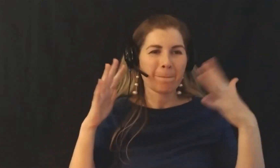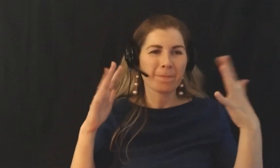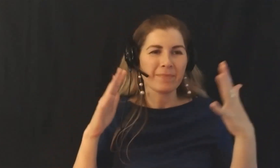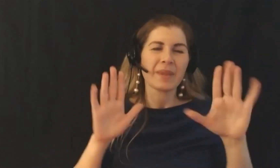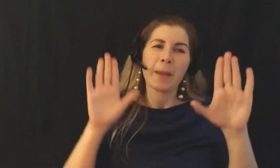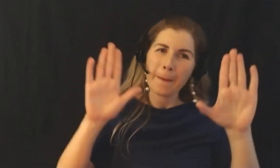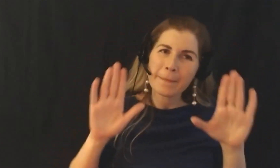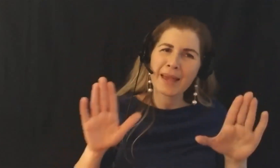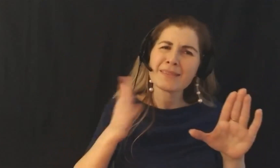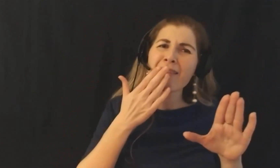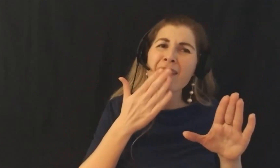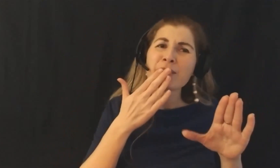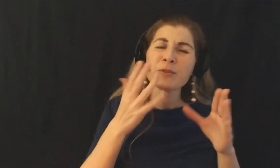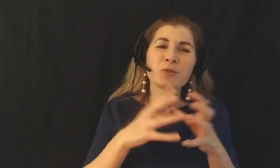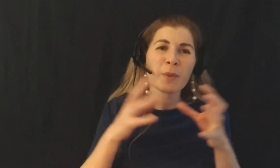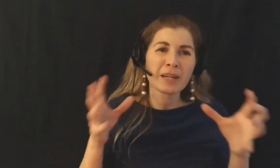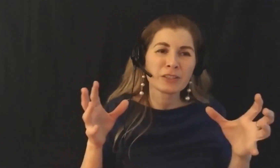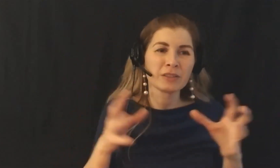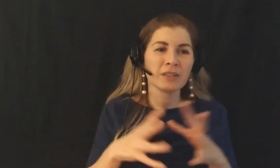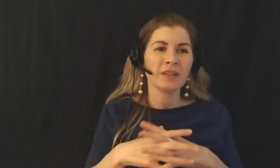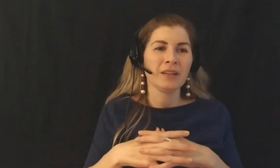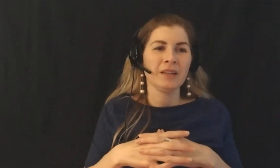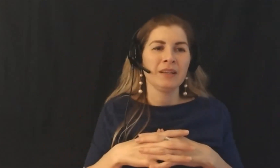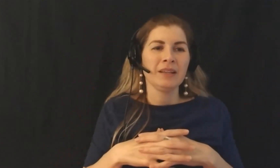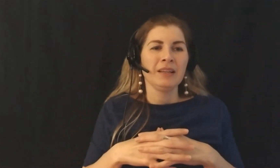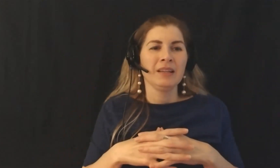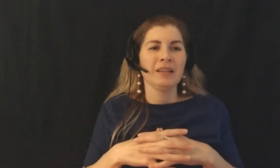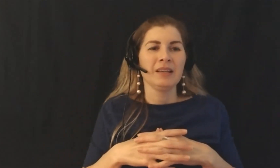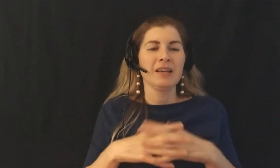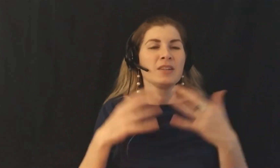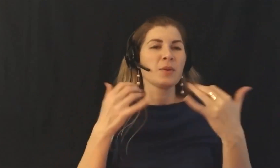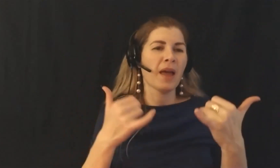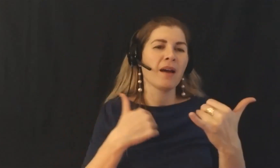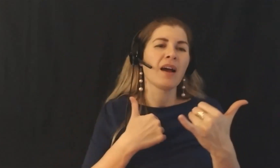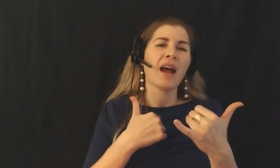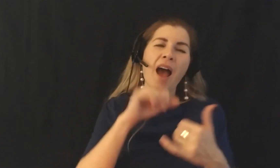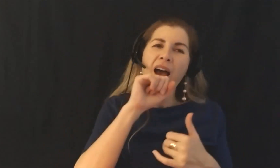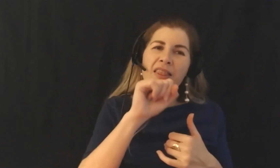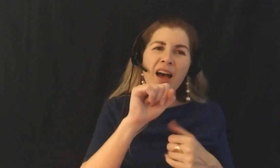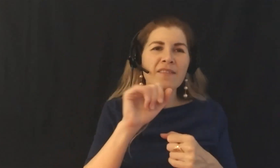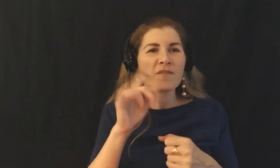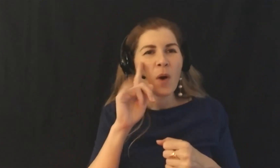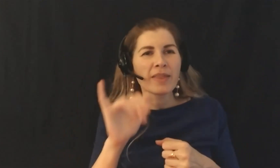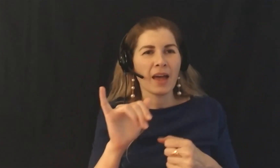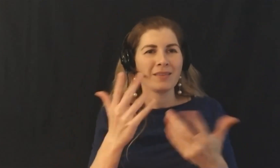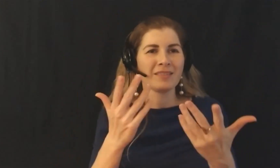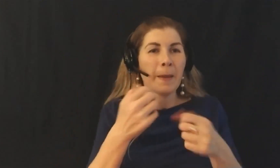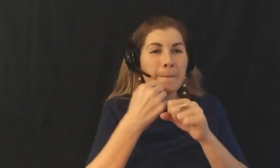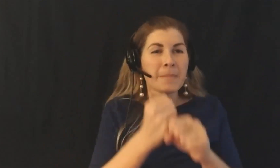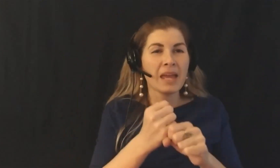Amazing. Thank you so much for modeling that with me. So I love to use that to build scenes, to